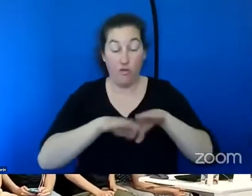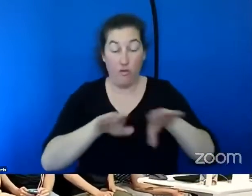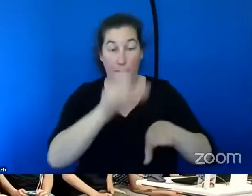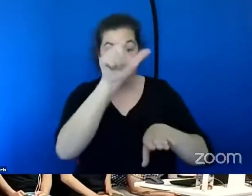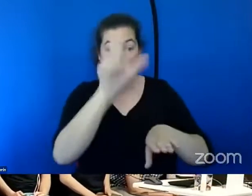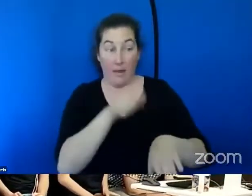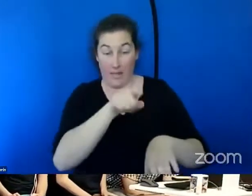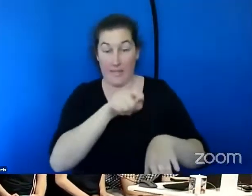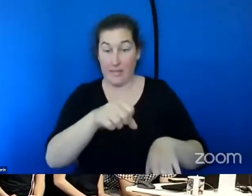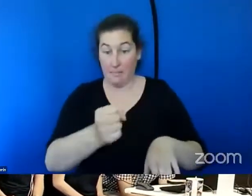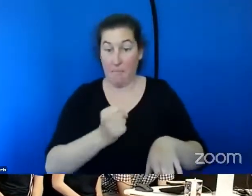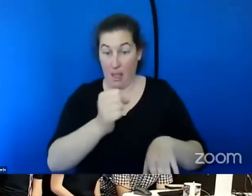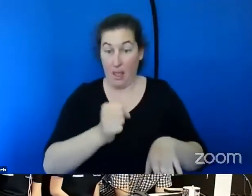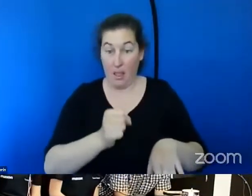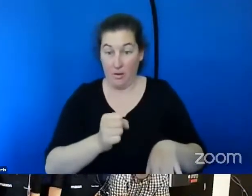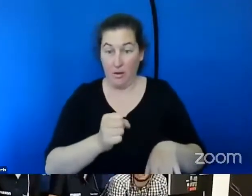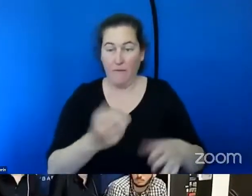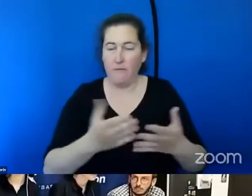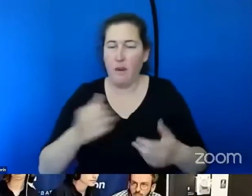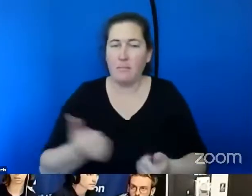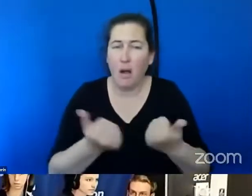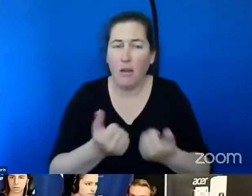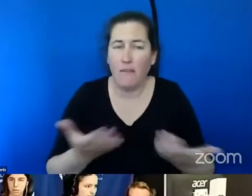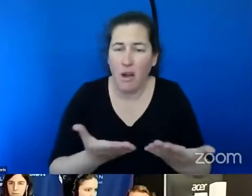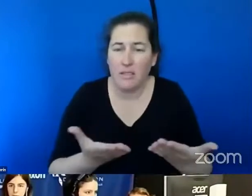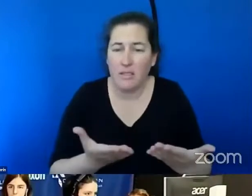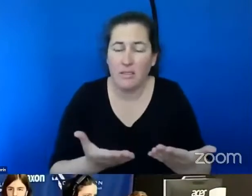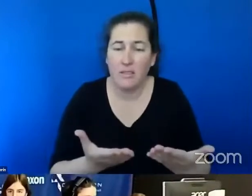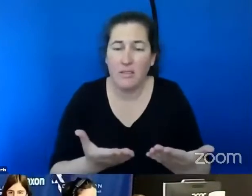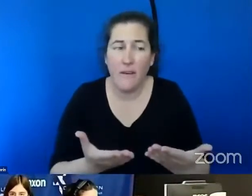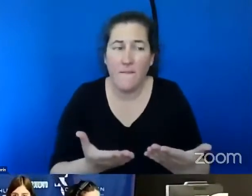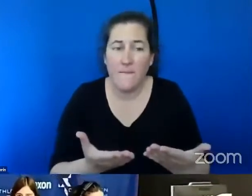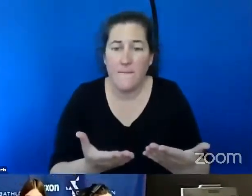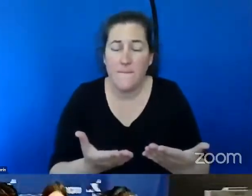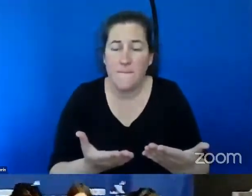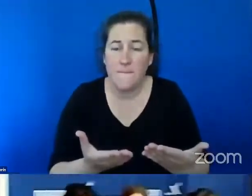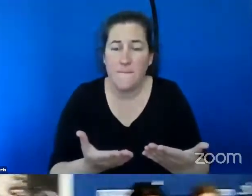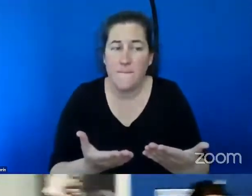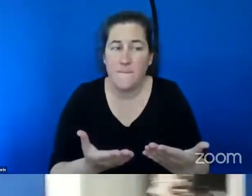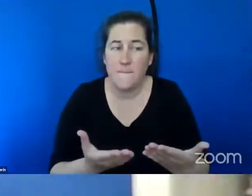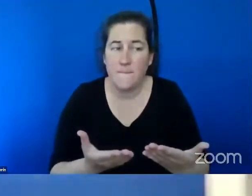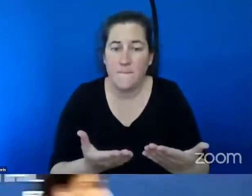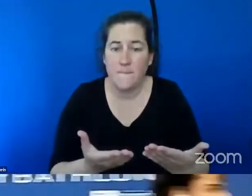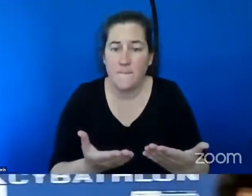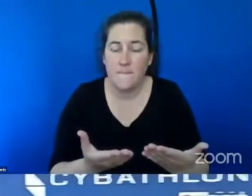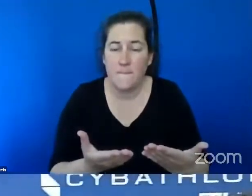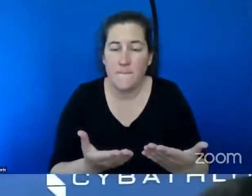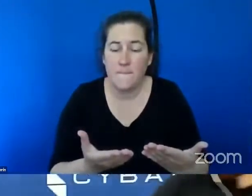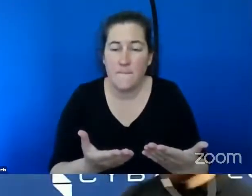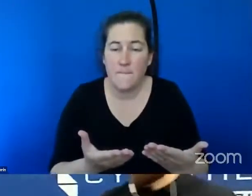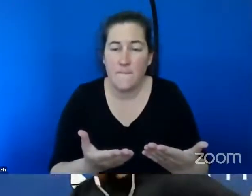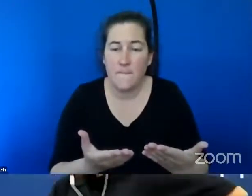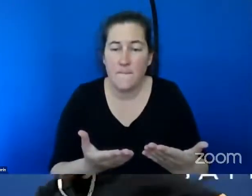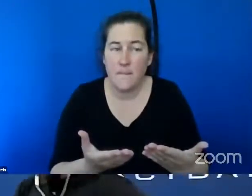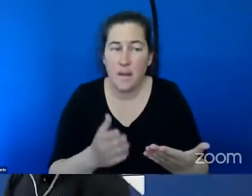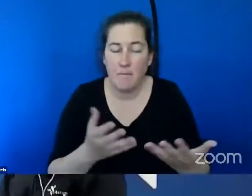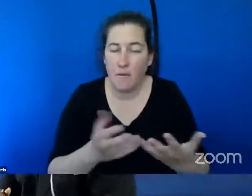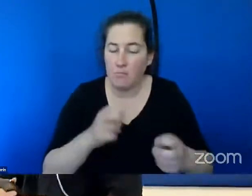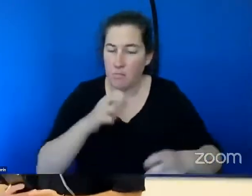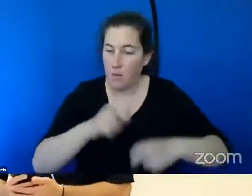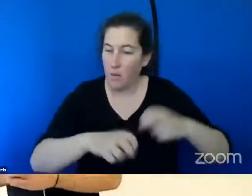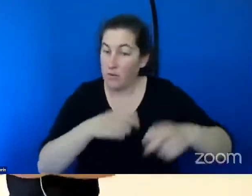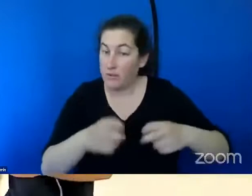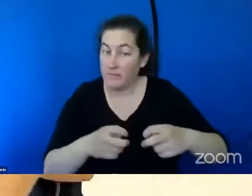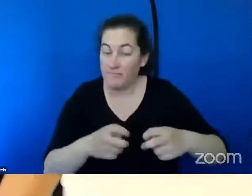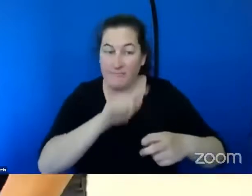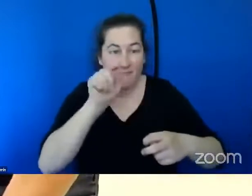hook, using a very, very sensitive mode to pick up that marble, put it in position very quickly. 22